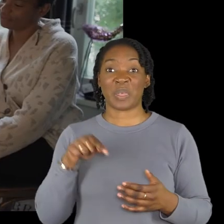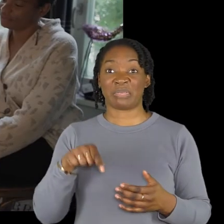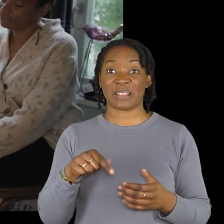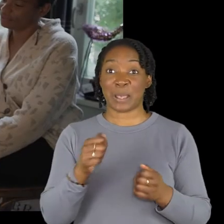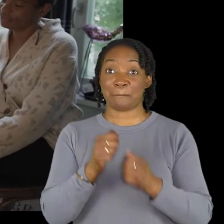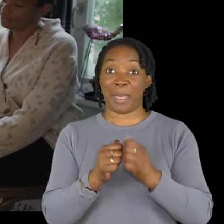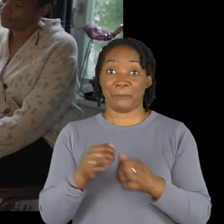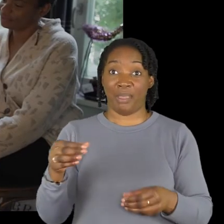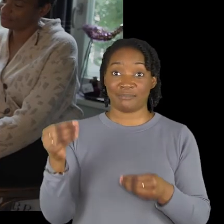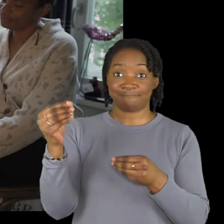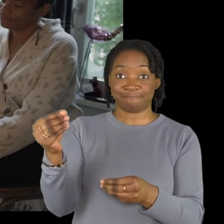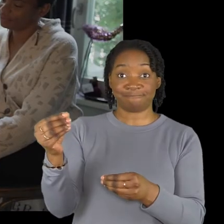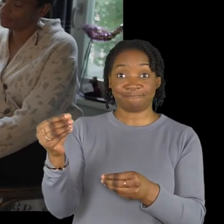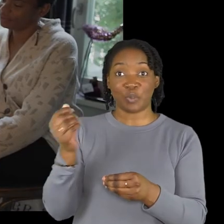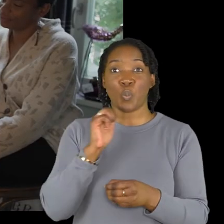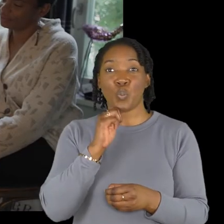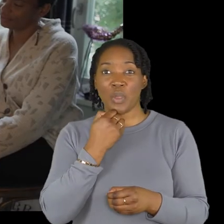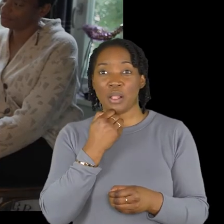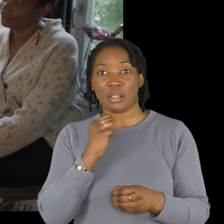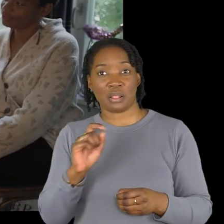These pieces of paper will ultimately